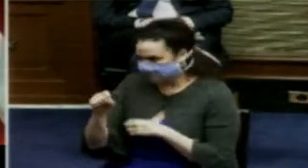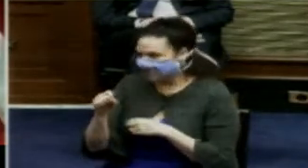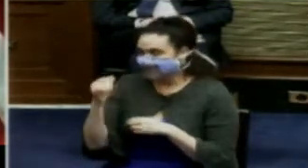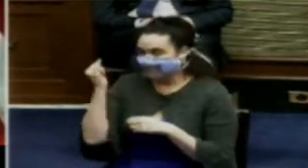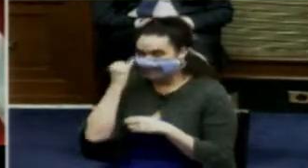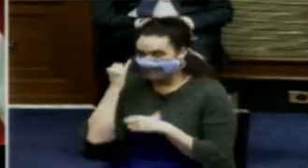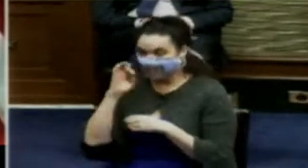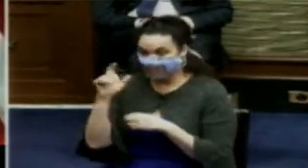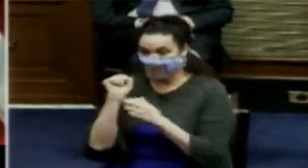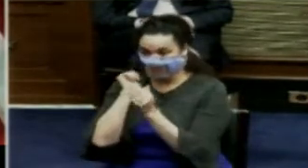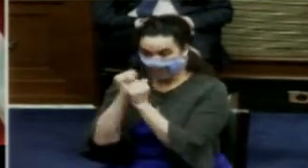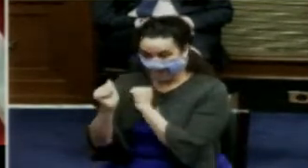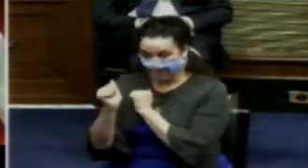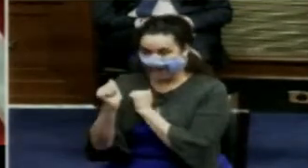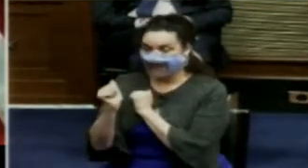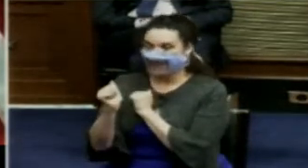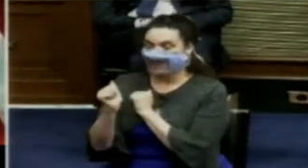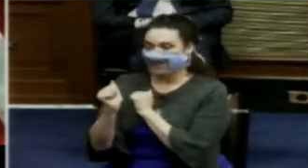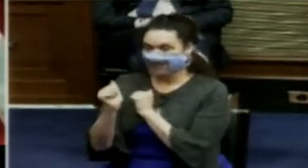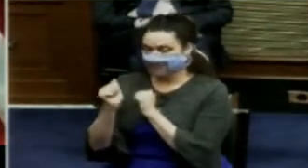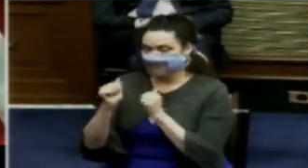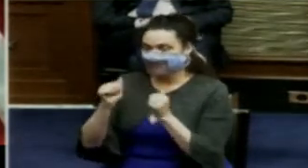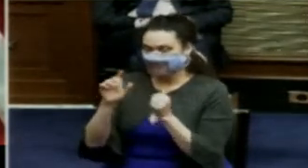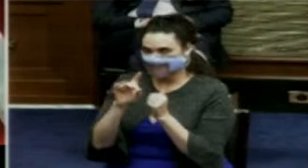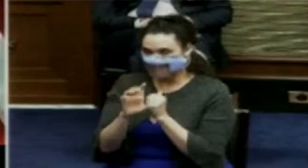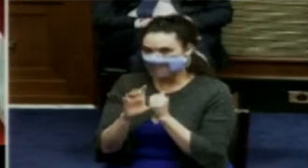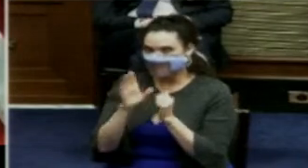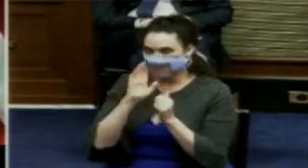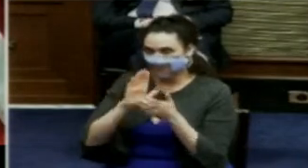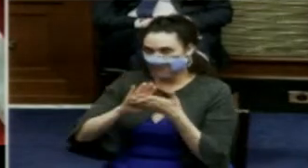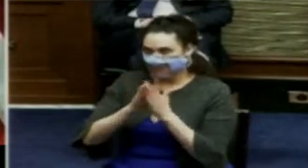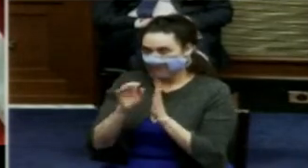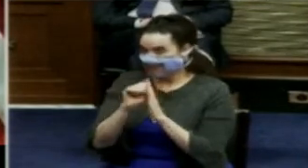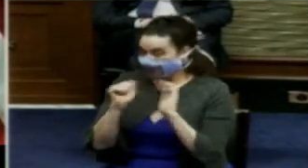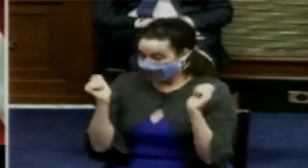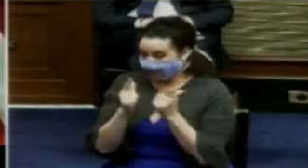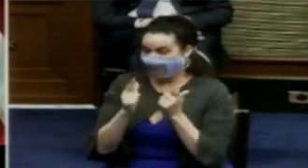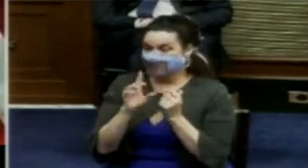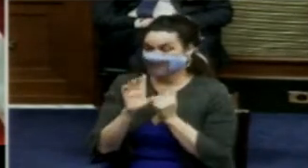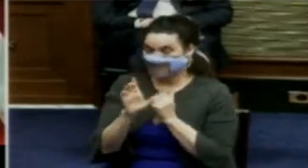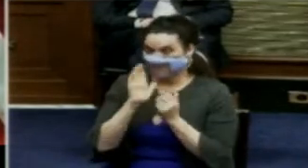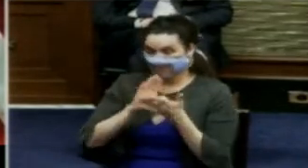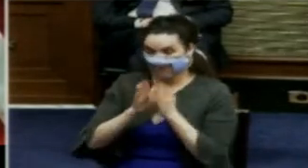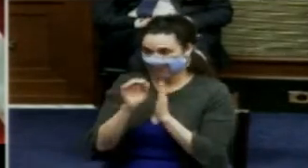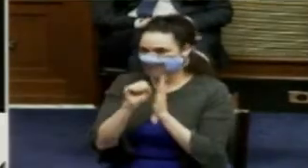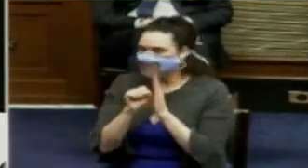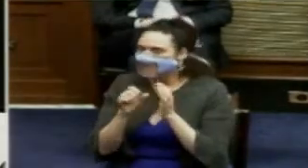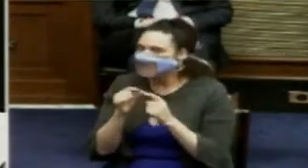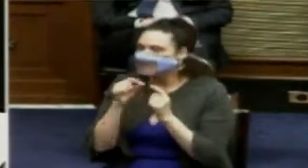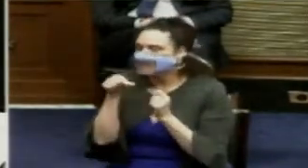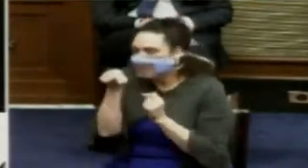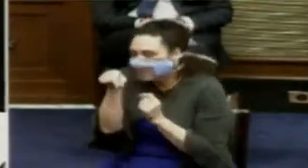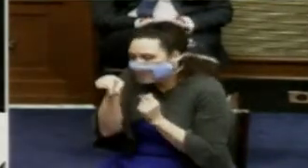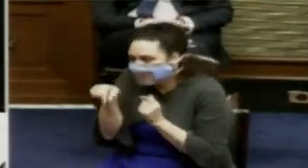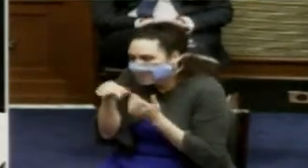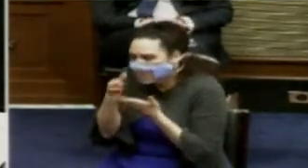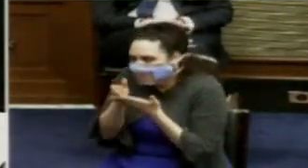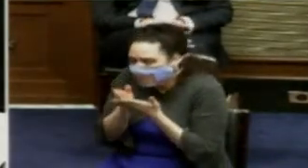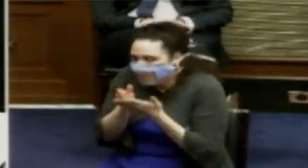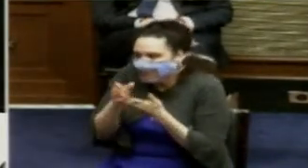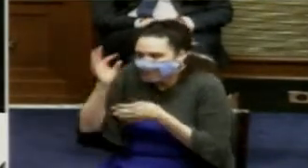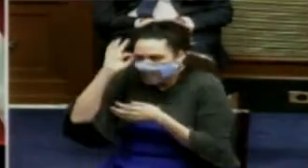tiny sliver, which is the size of a park, which would become the federal district, correct? That is correct,